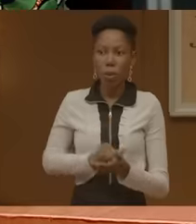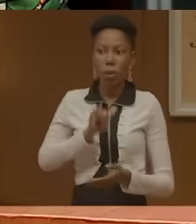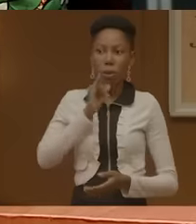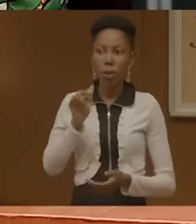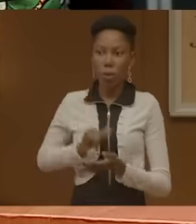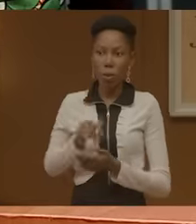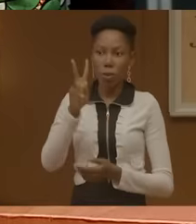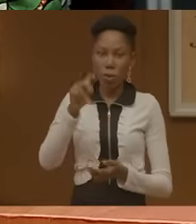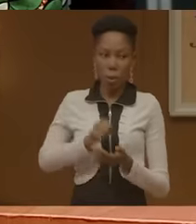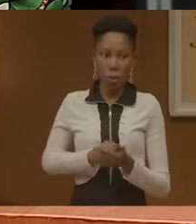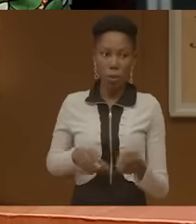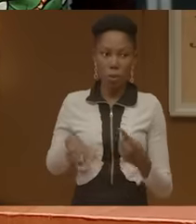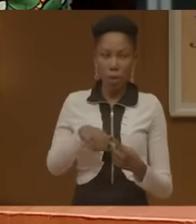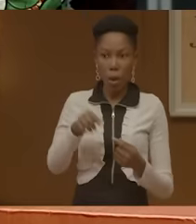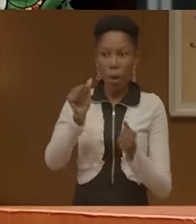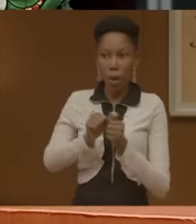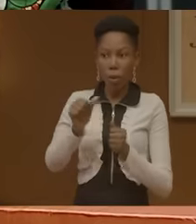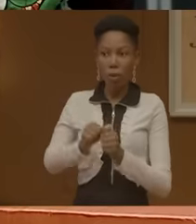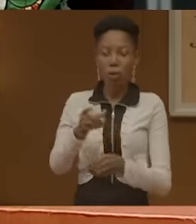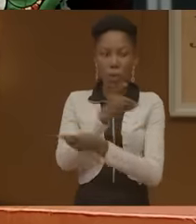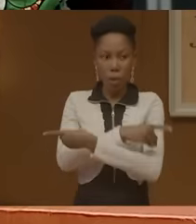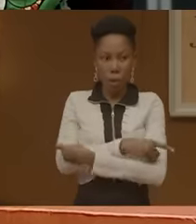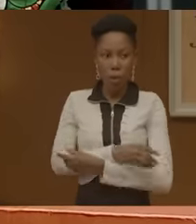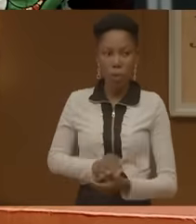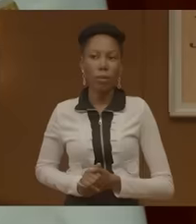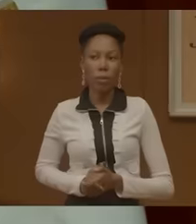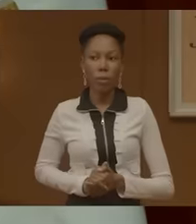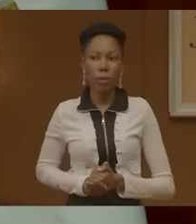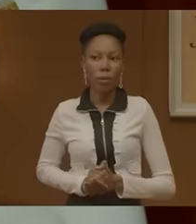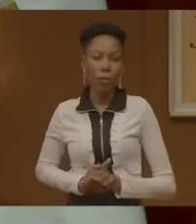to. Yes. Or every day? Every day.